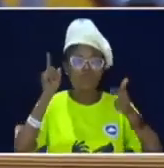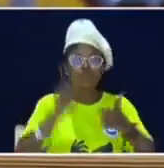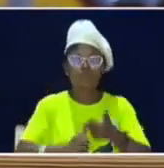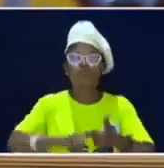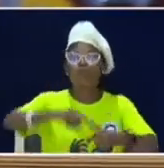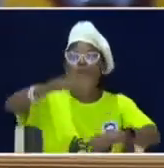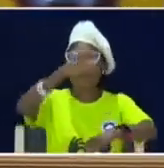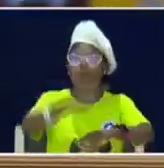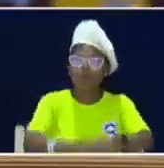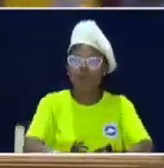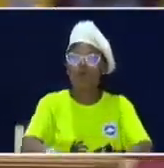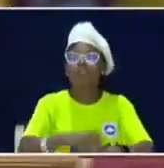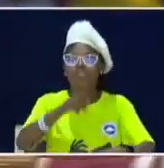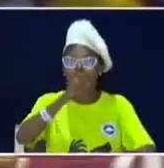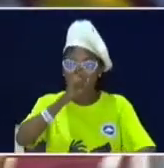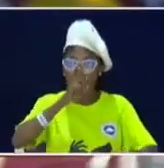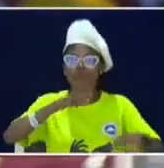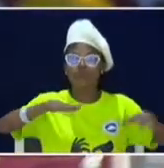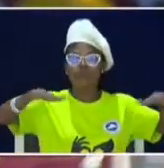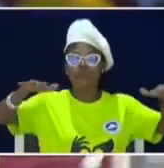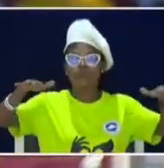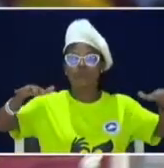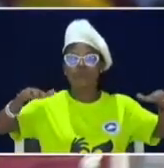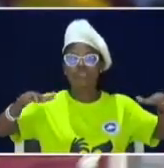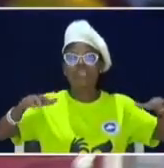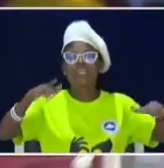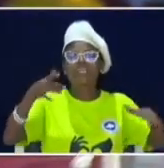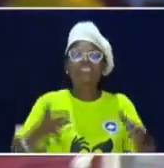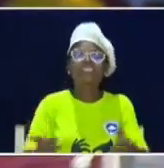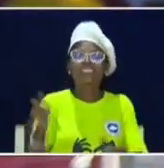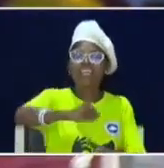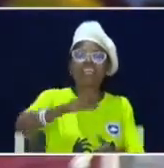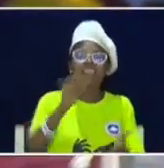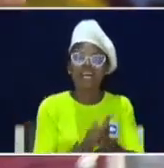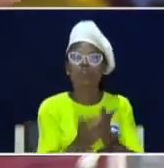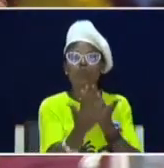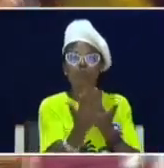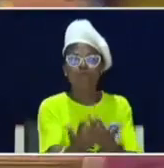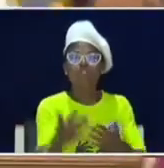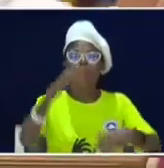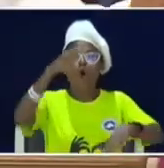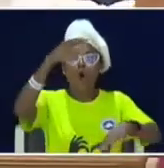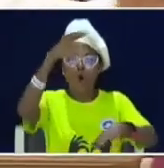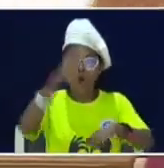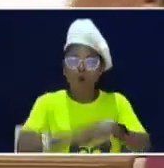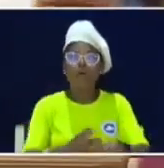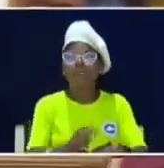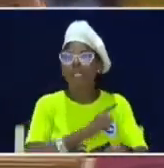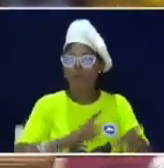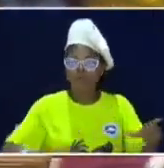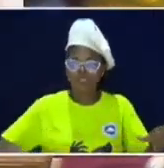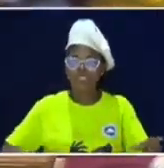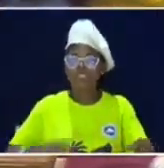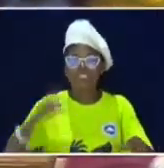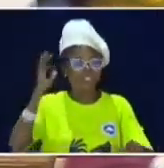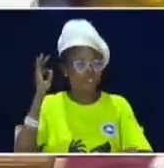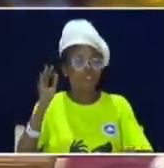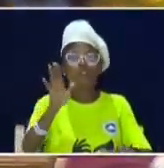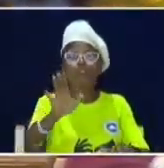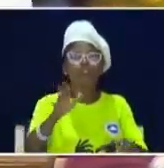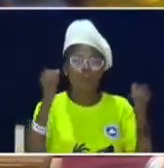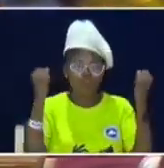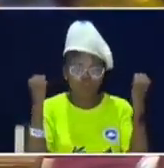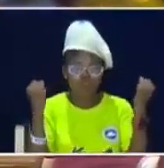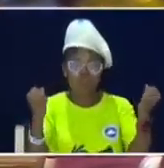They that wait upon the Lord, he brought an eagle to explain what will happen to you. He said, your